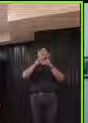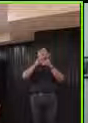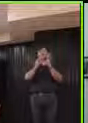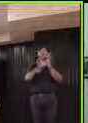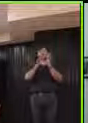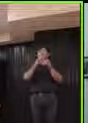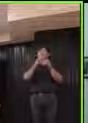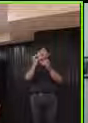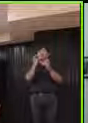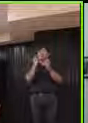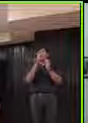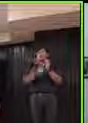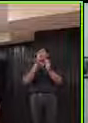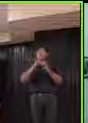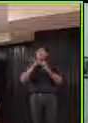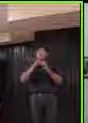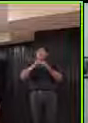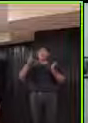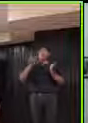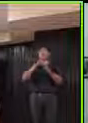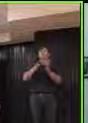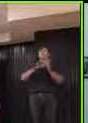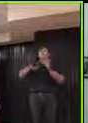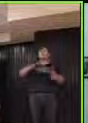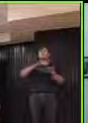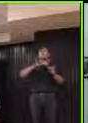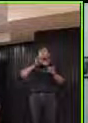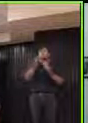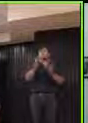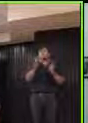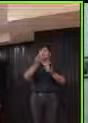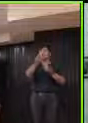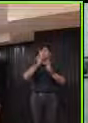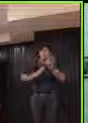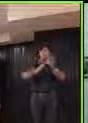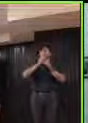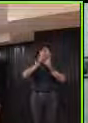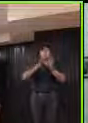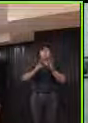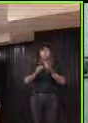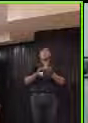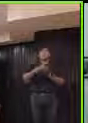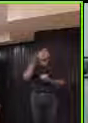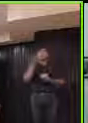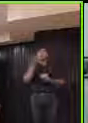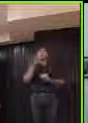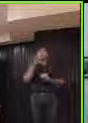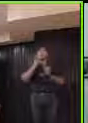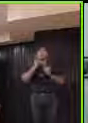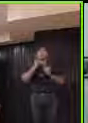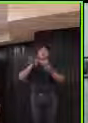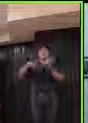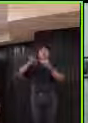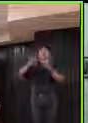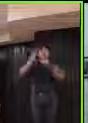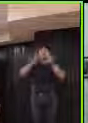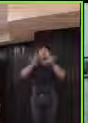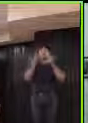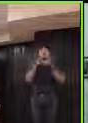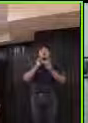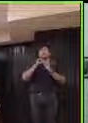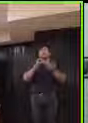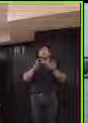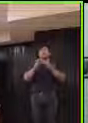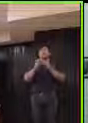which is called Trans Chenab, which has a large Muslim majority. But their thinking also has not